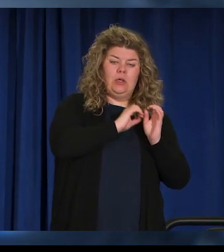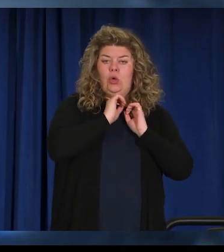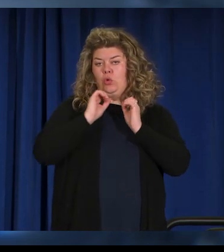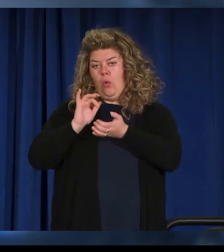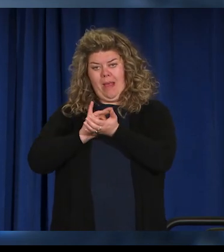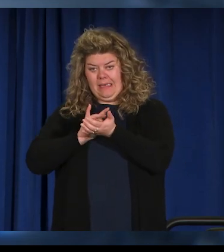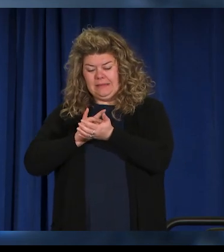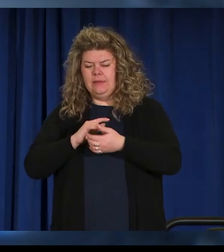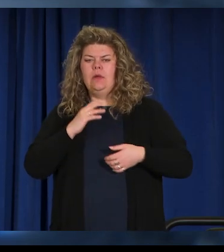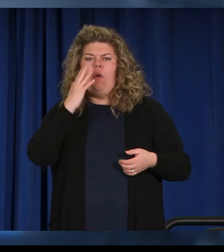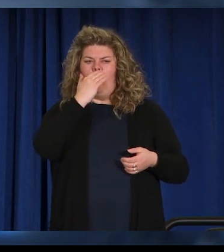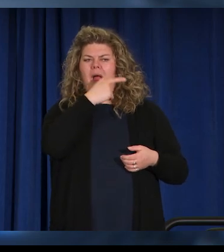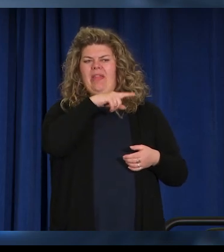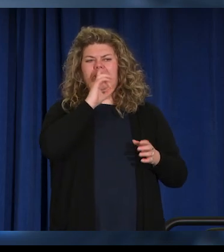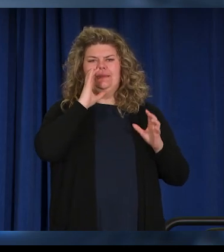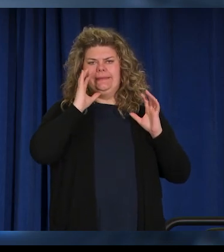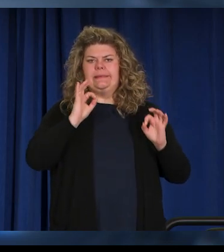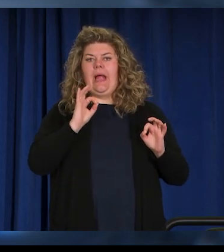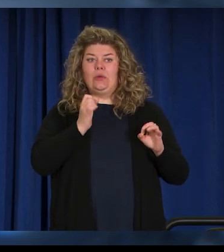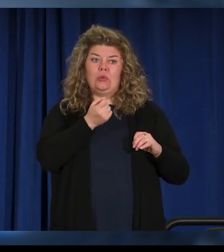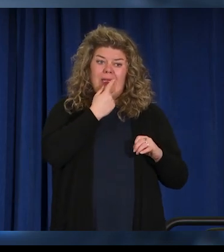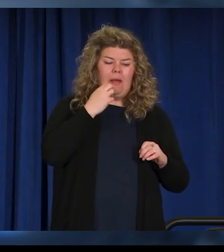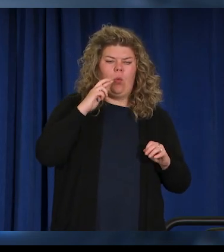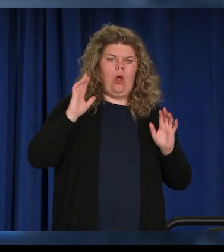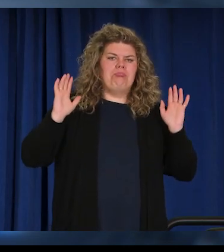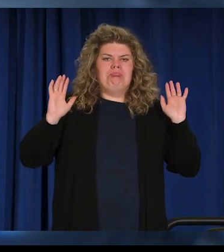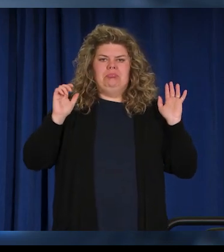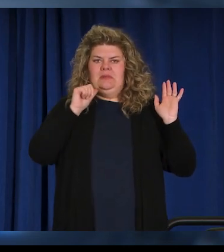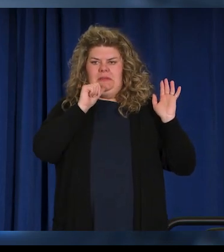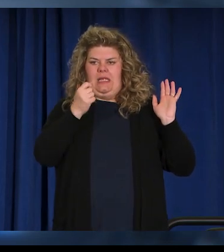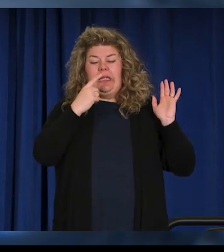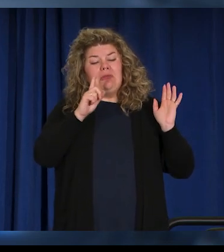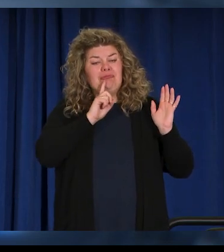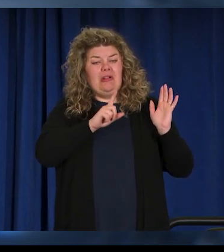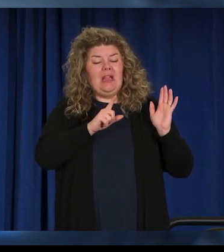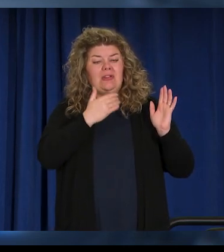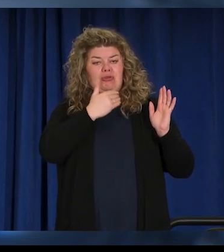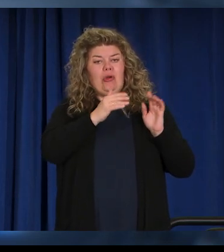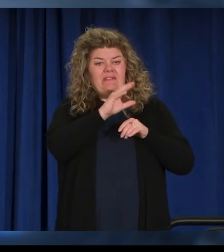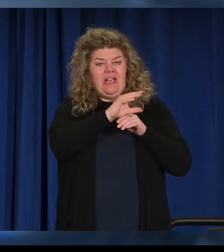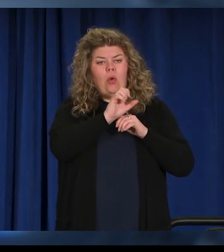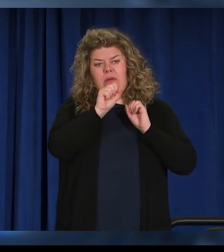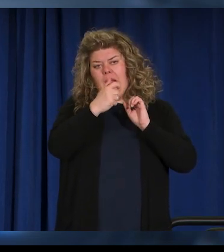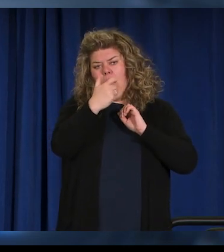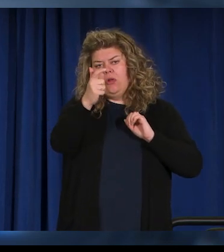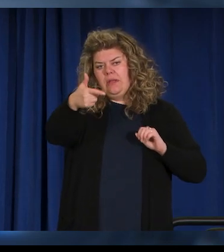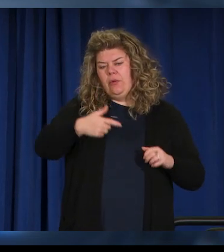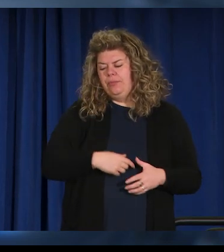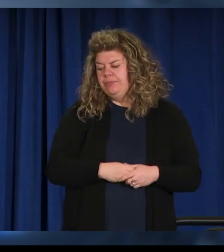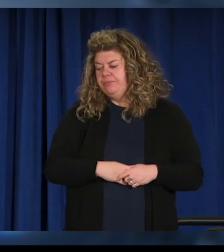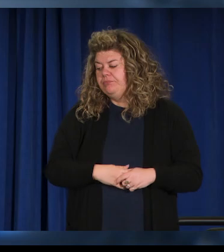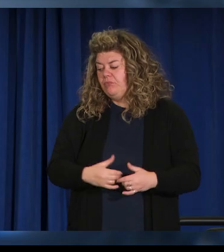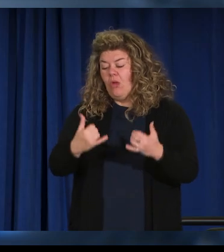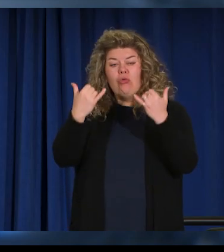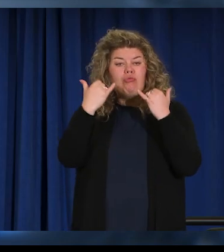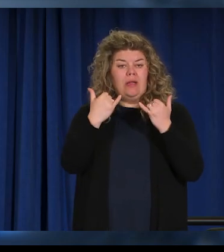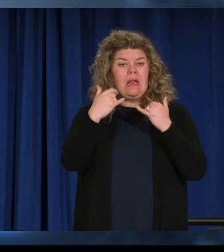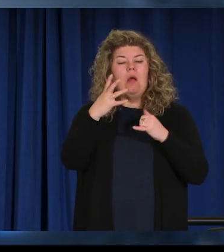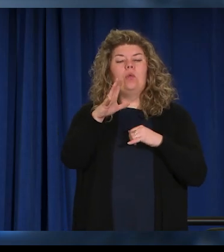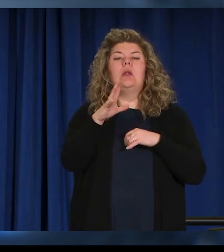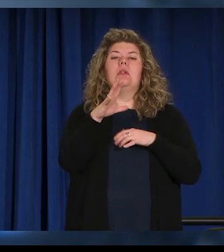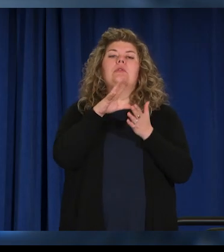and why they decide to take it or not take it. It's pretty insightful. We're going to take a look at that later. But right now we're going to talk about